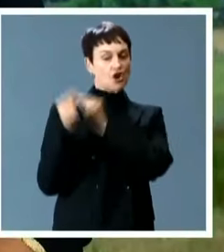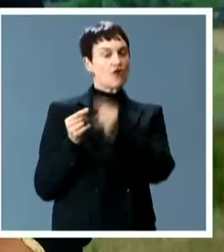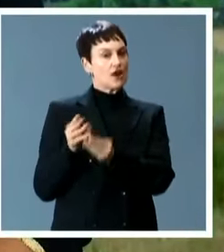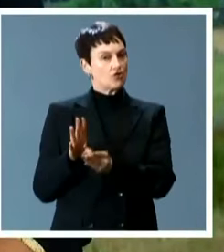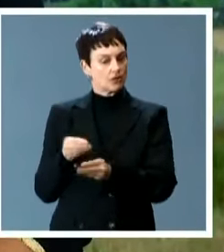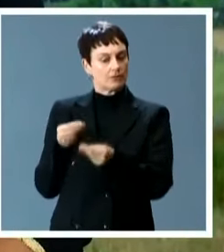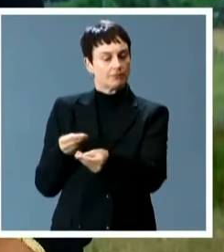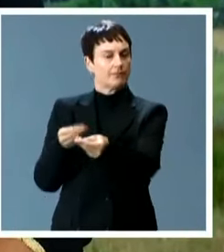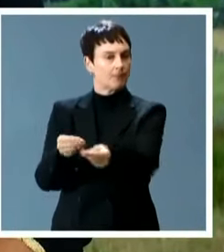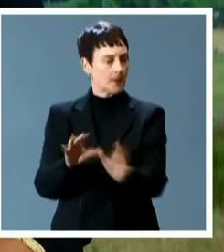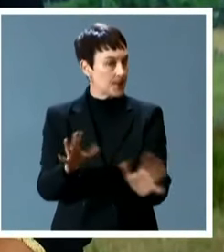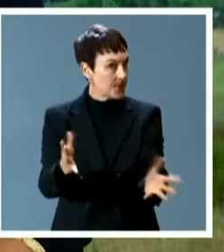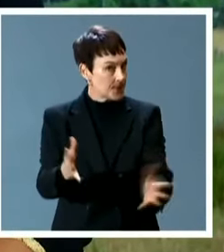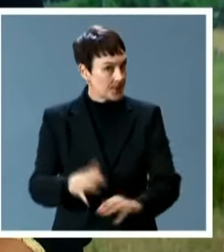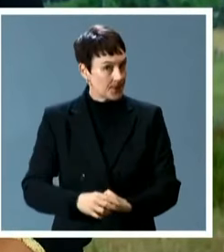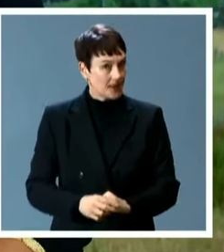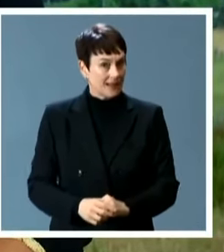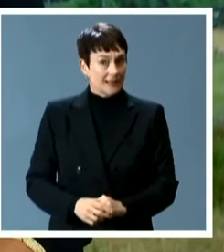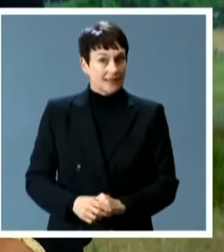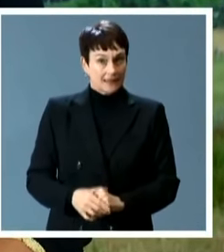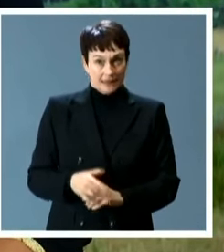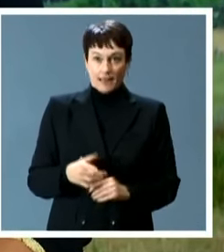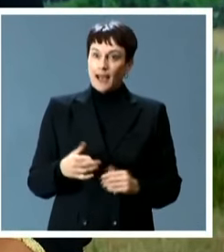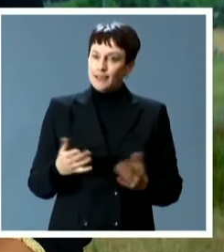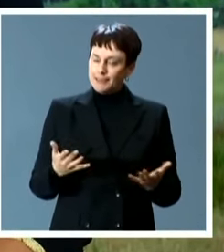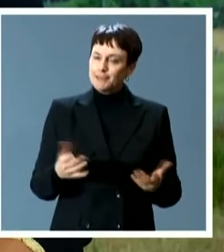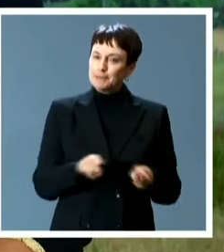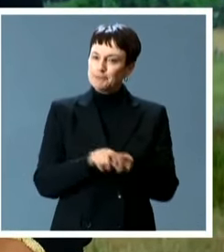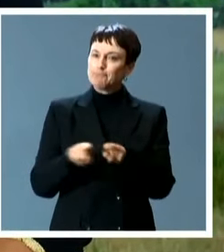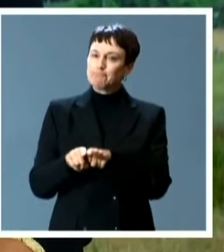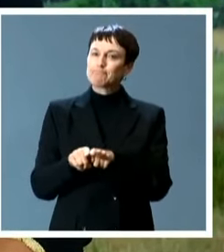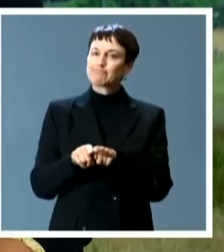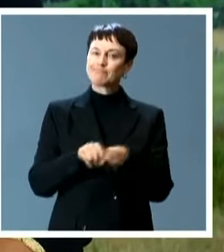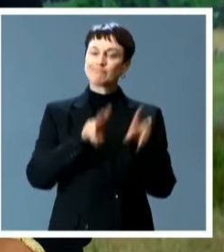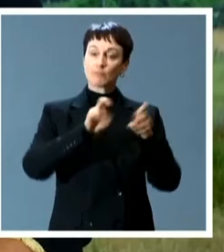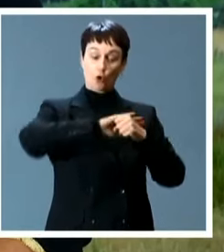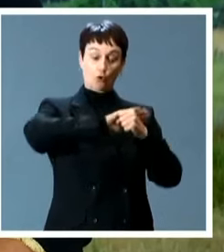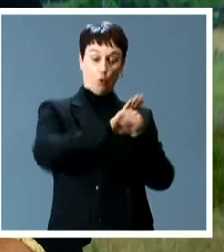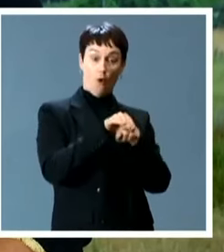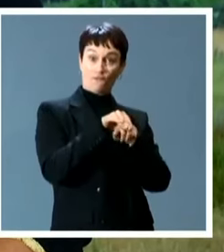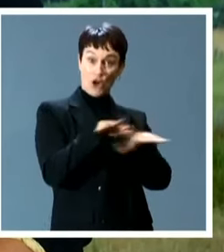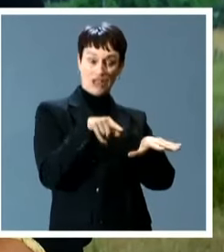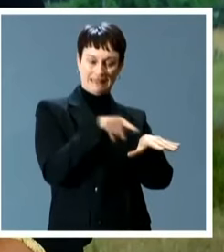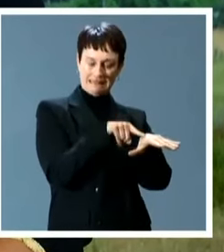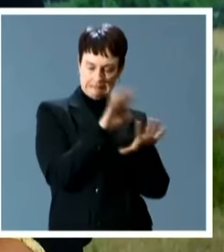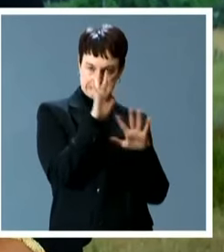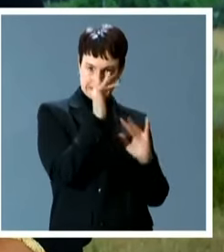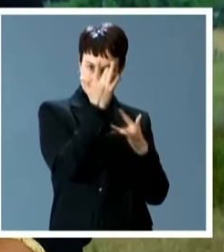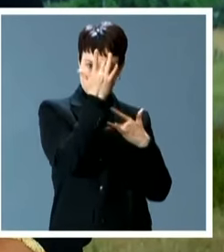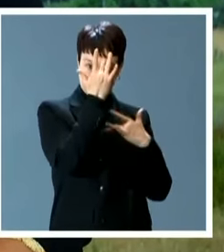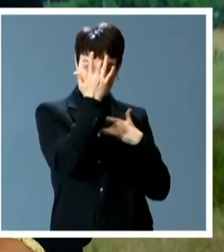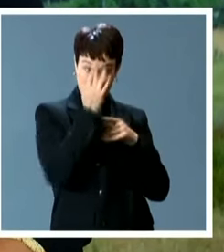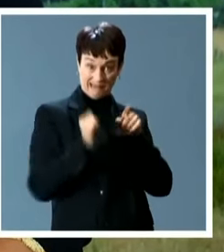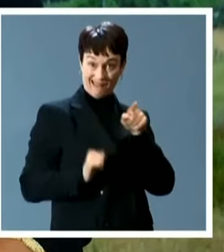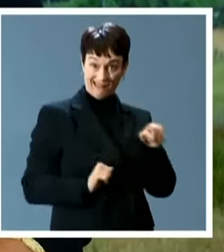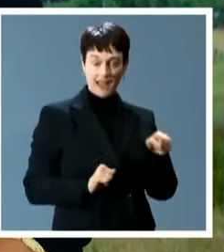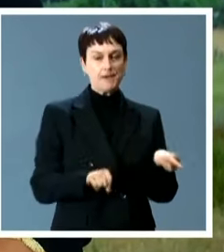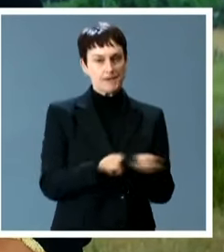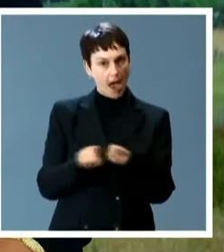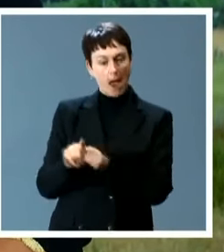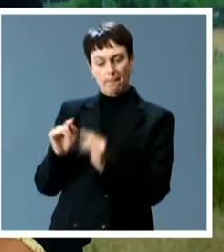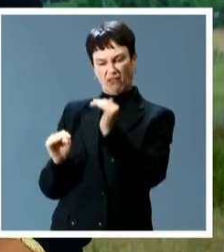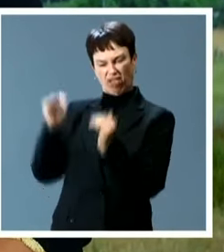we tackle the inequality pandemic, as the Secretary General has challenged us to do, and strive to confront